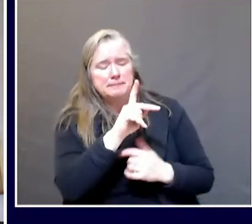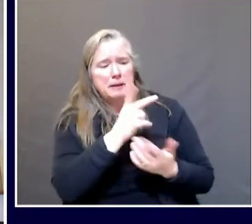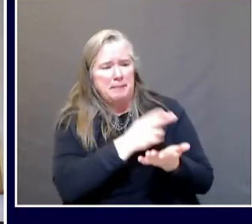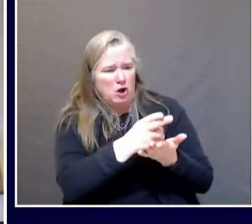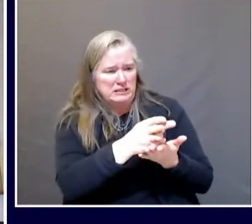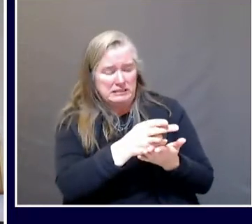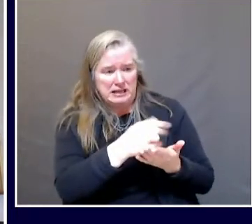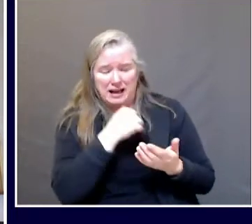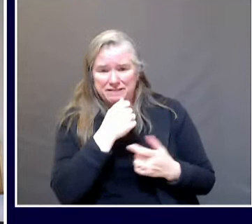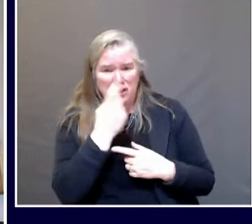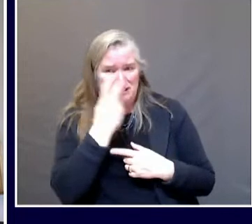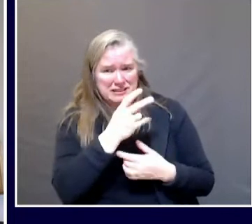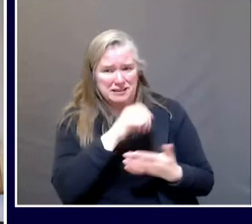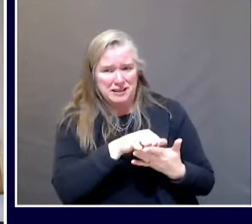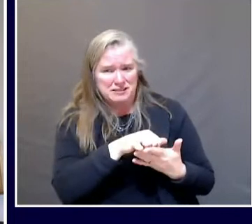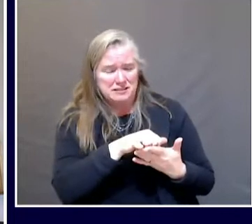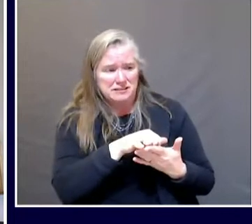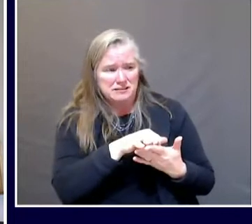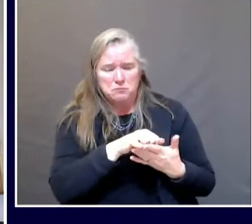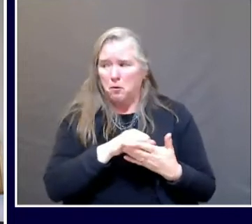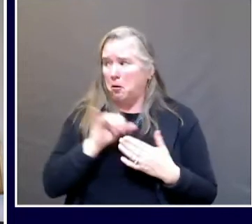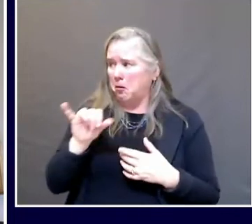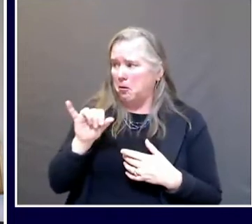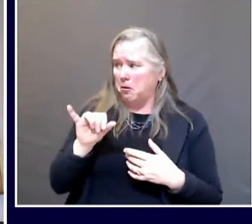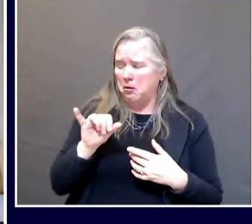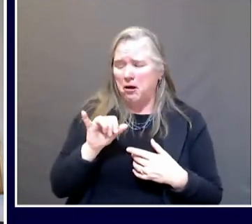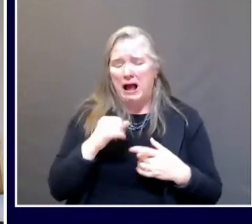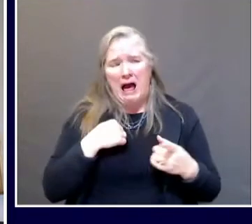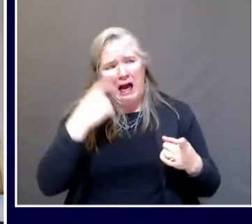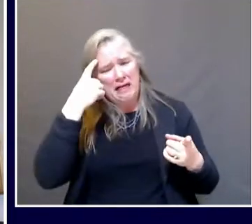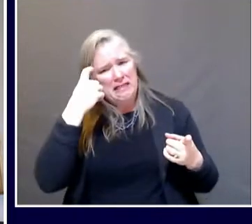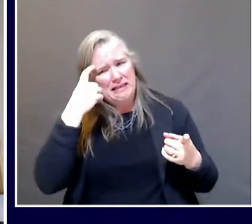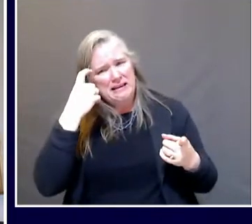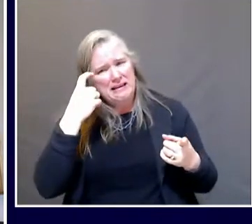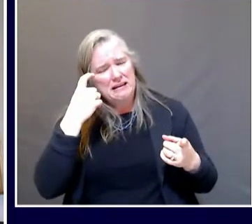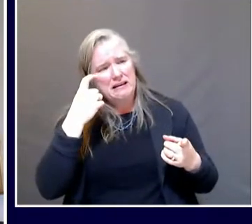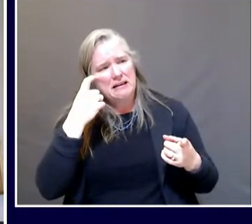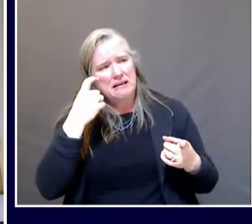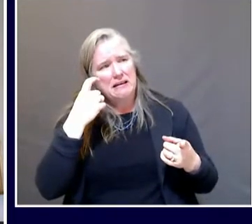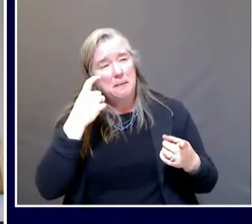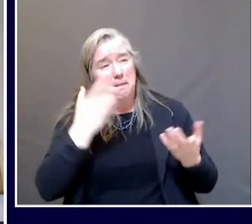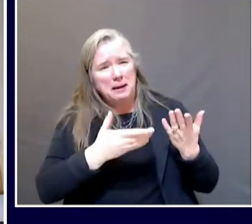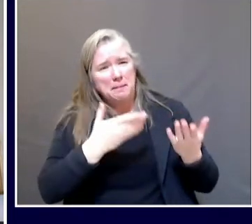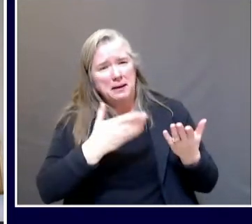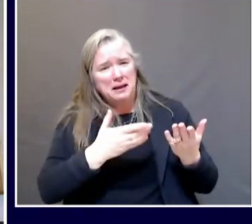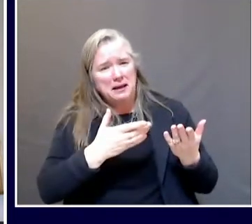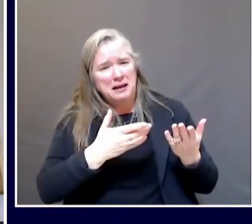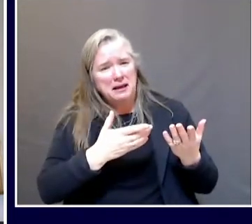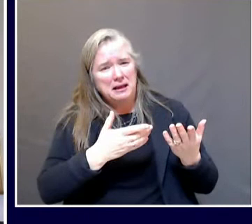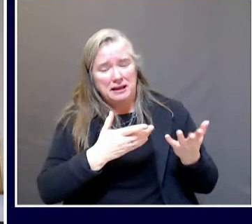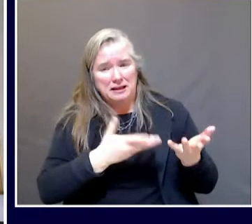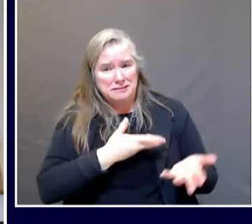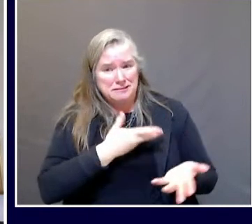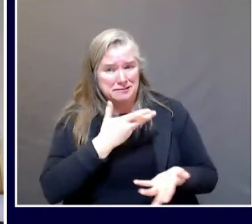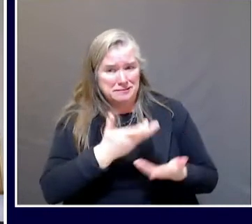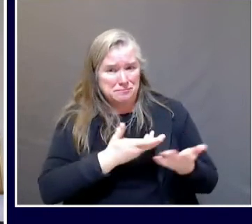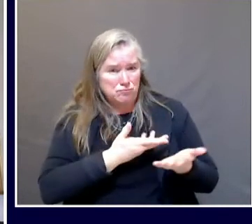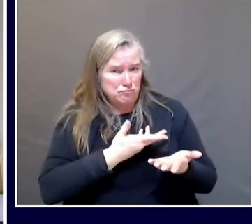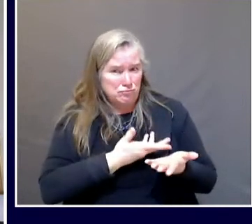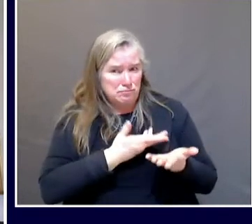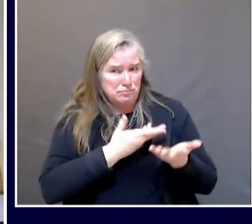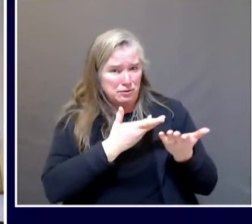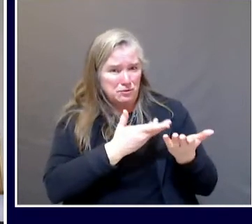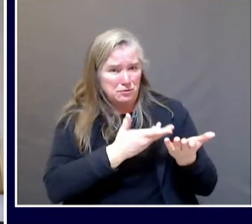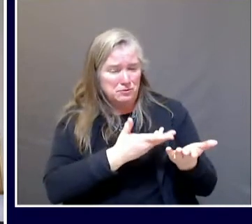have not seen those. I think I have an idea of what you may be referring to. I think maybe it's been proposed that